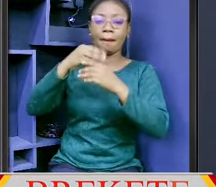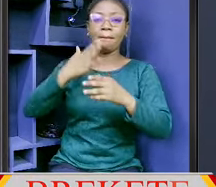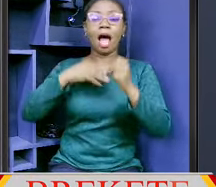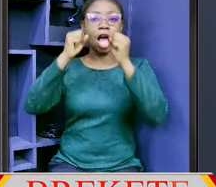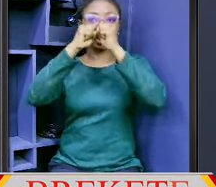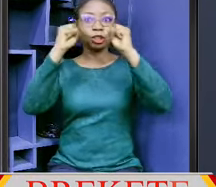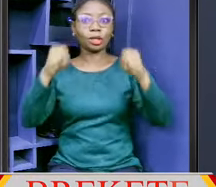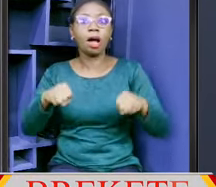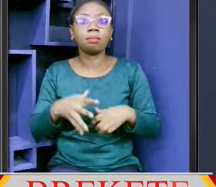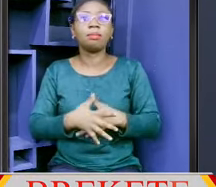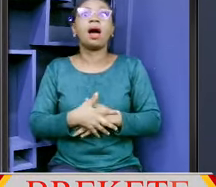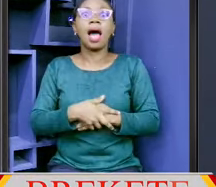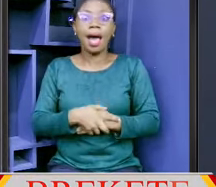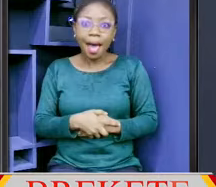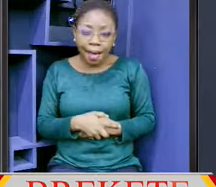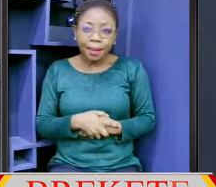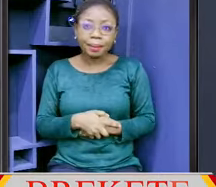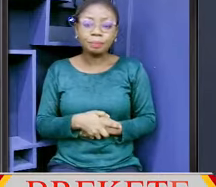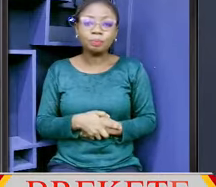Hey! Hey!